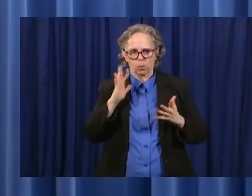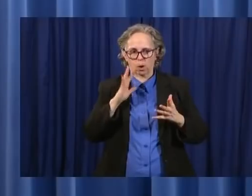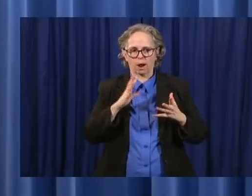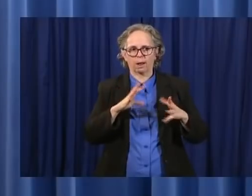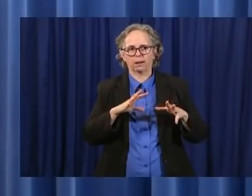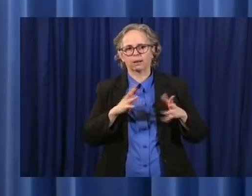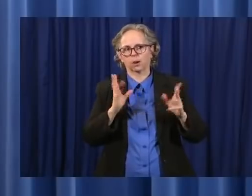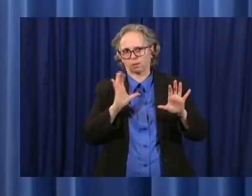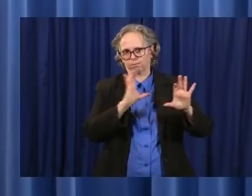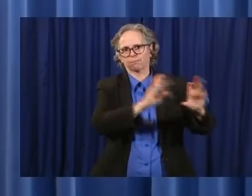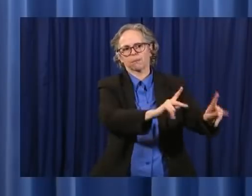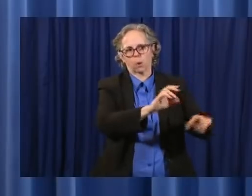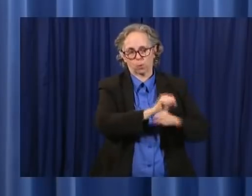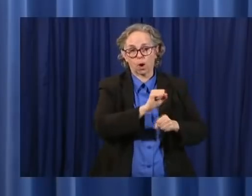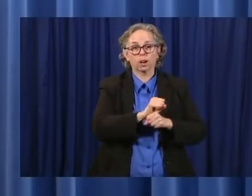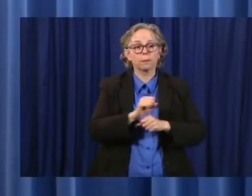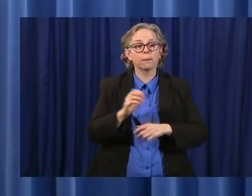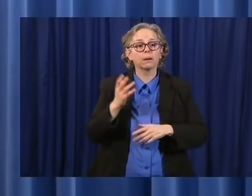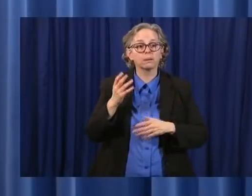be extended.